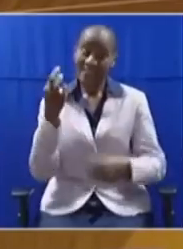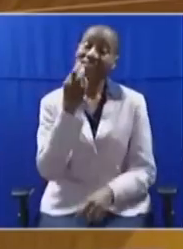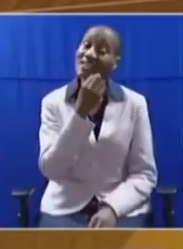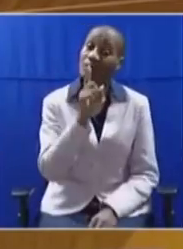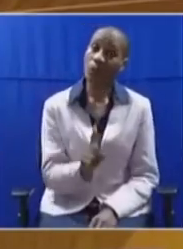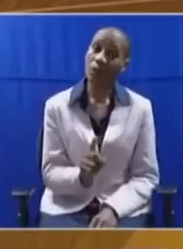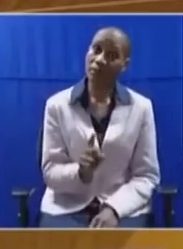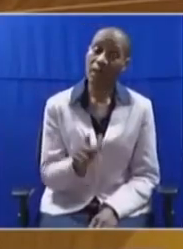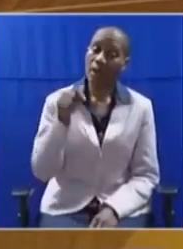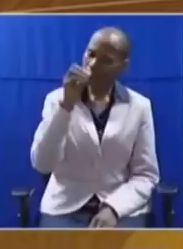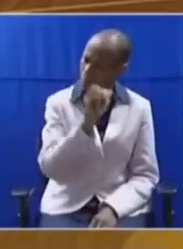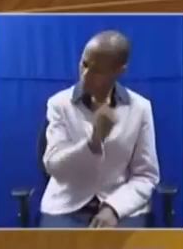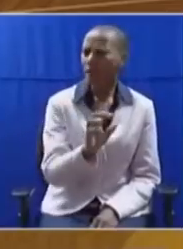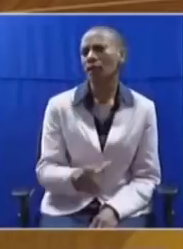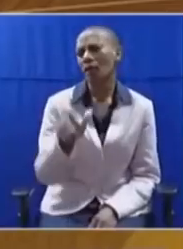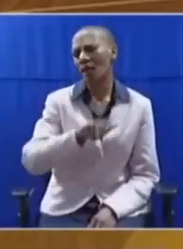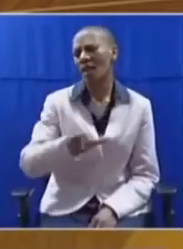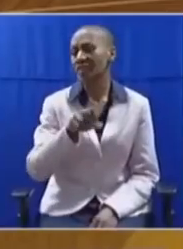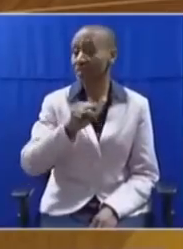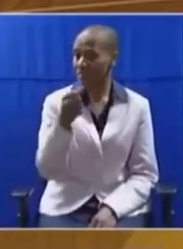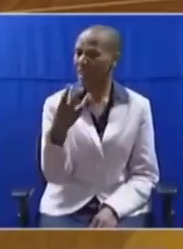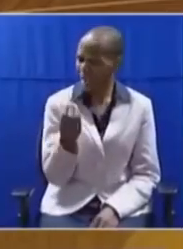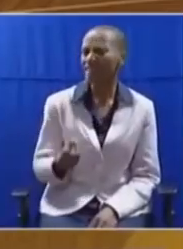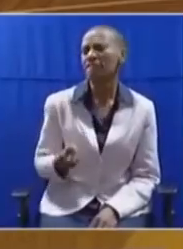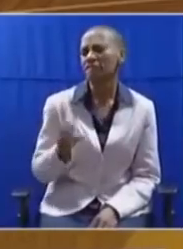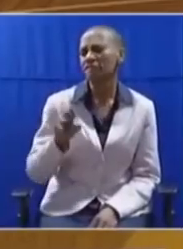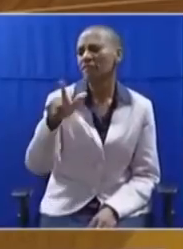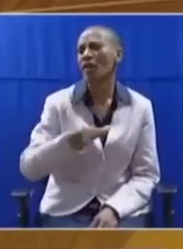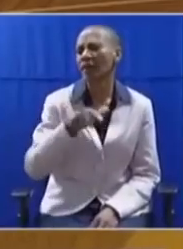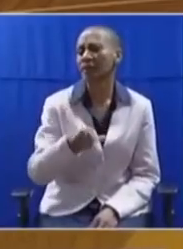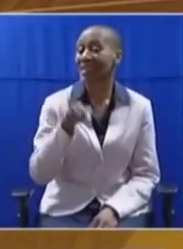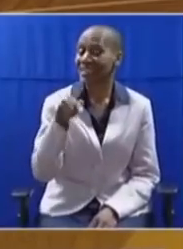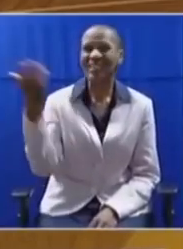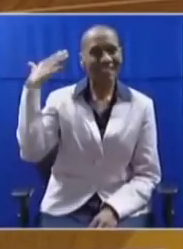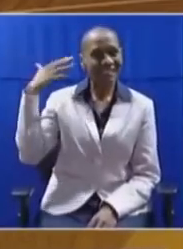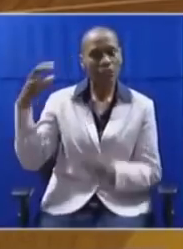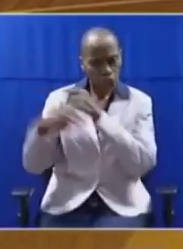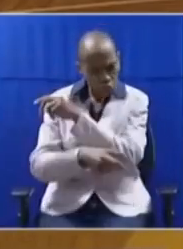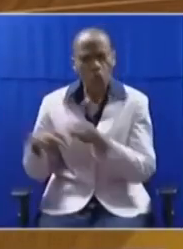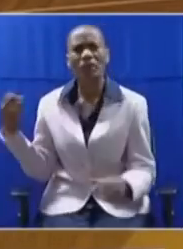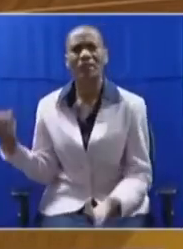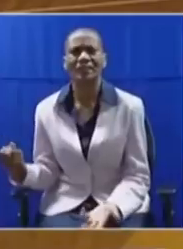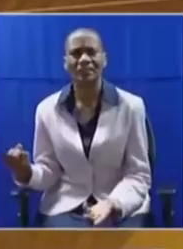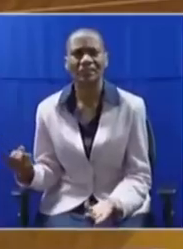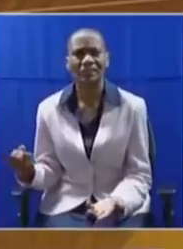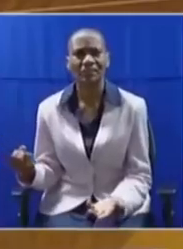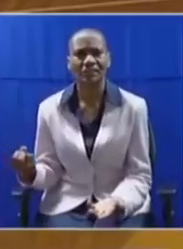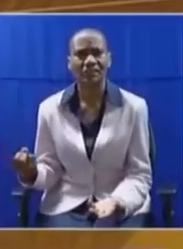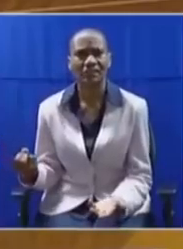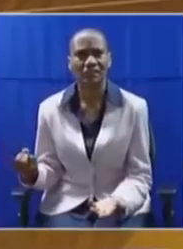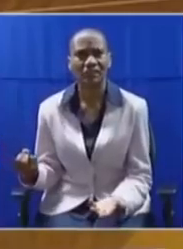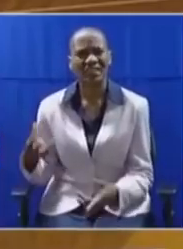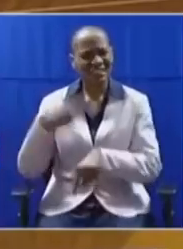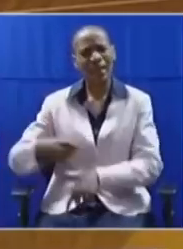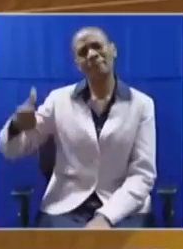that there is land in our country that was stolen from the people of our people of